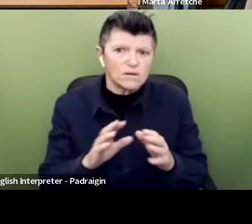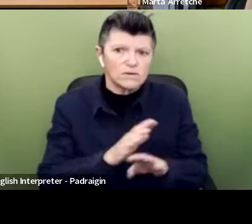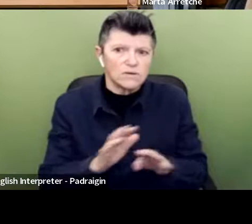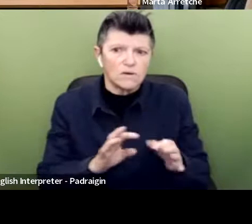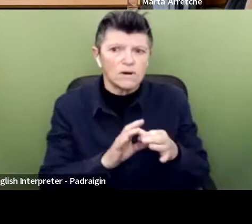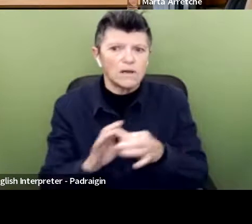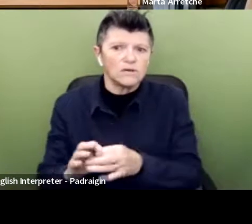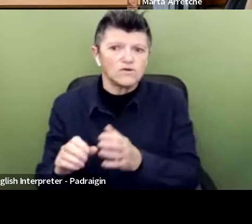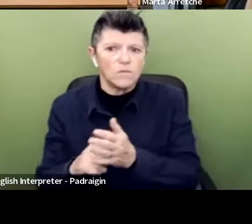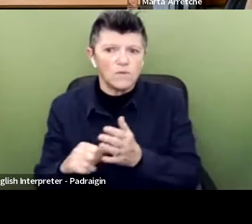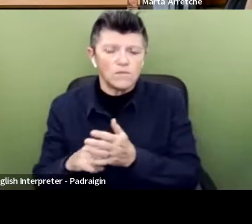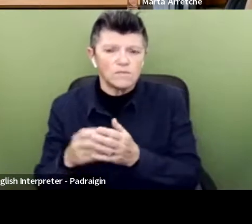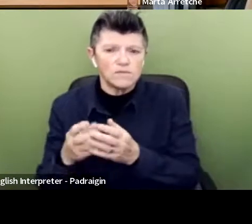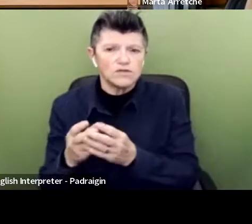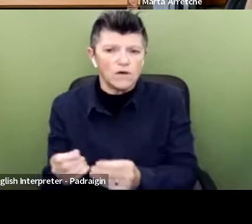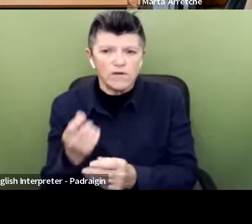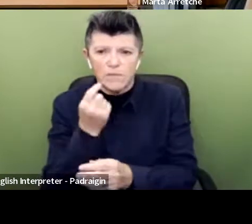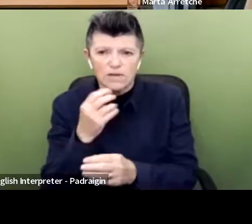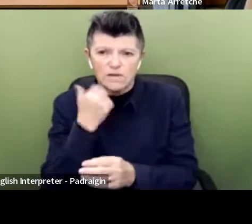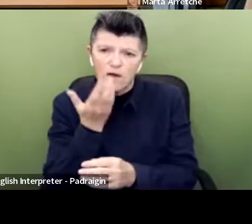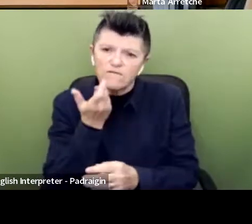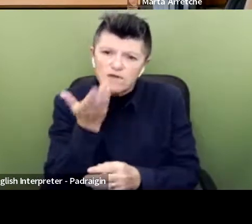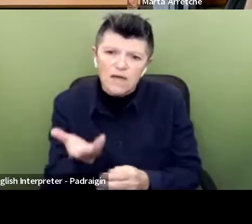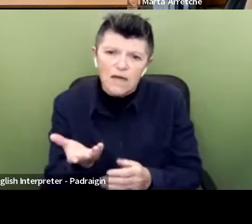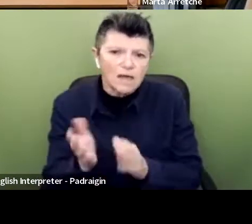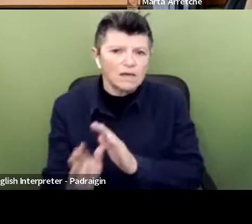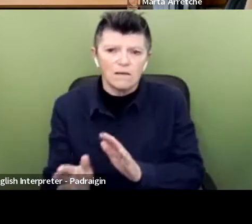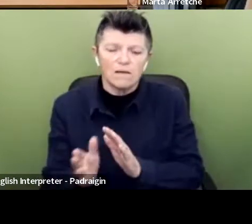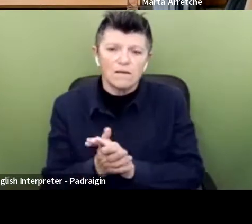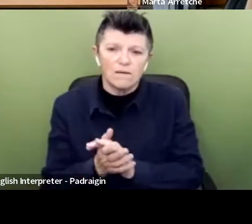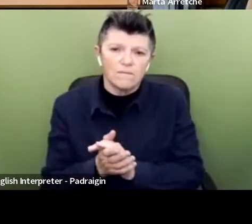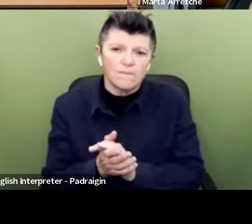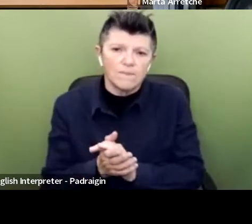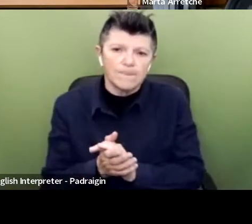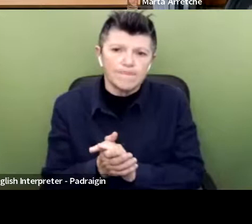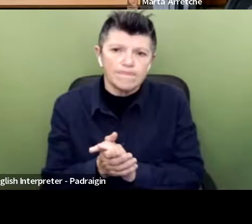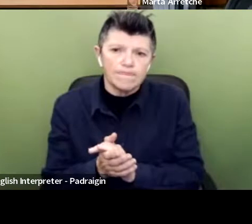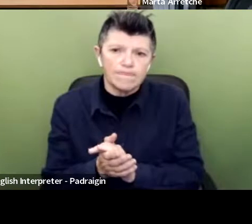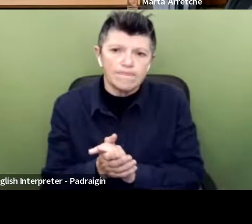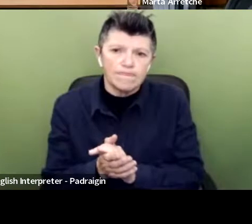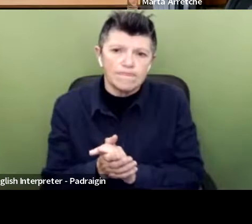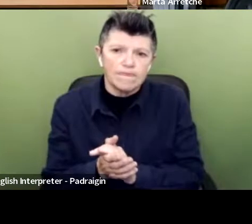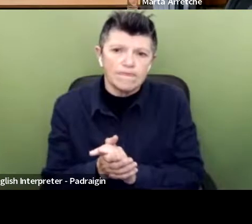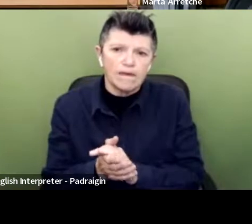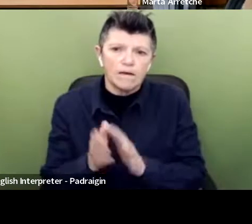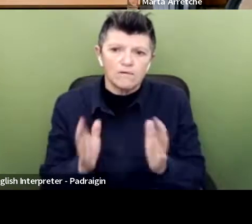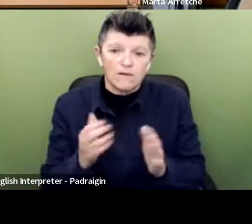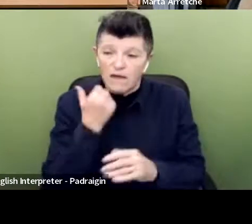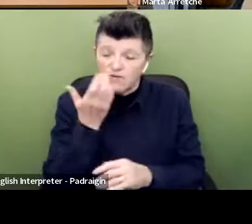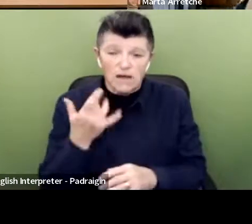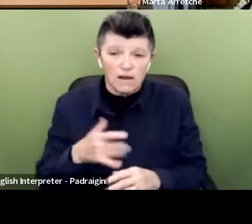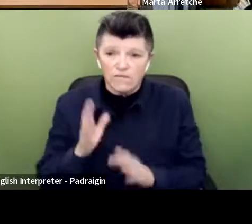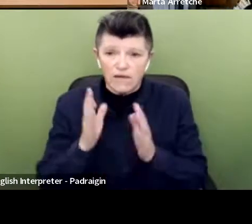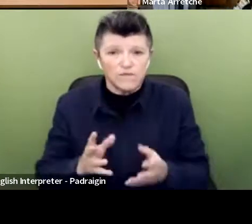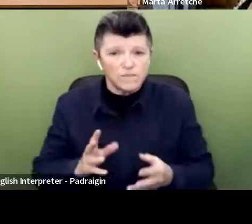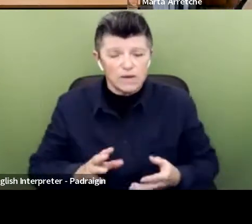in an everyday level, right? It's that kind of, they actually, at a daily life, they have to be extremely creative to find solutions,